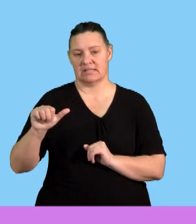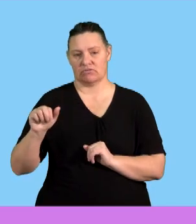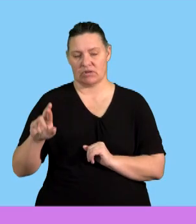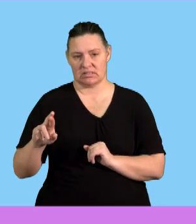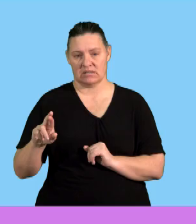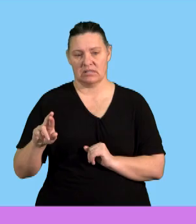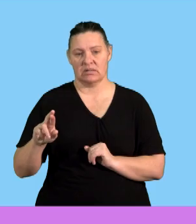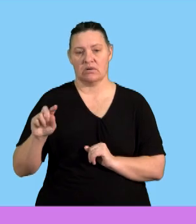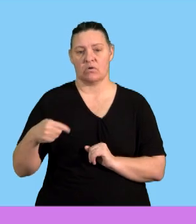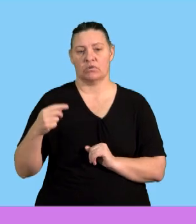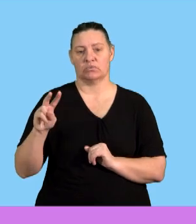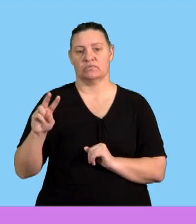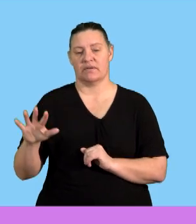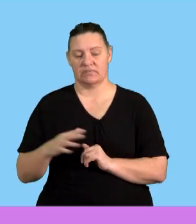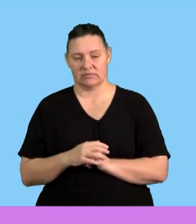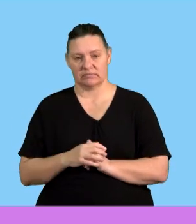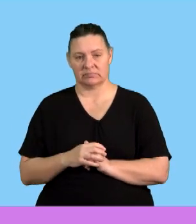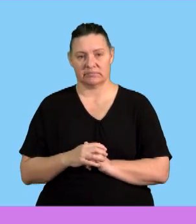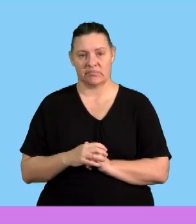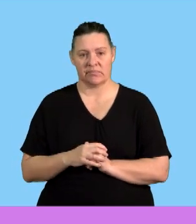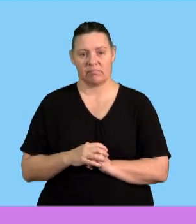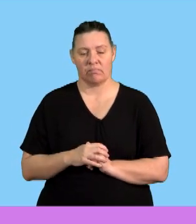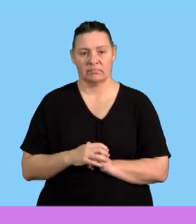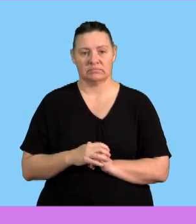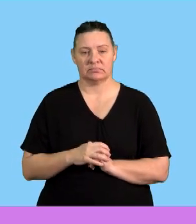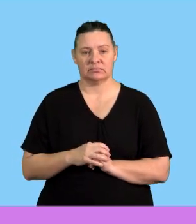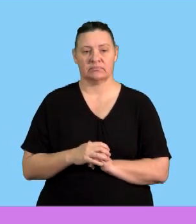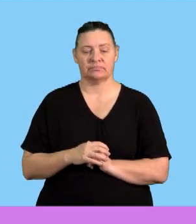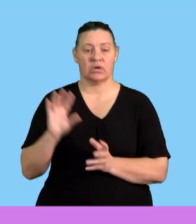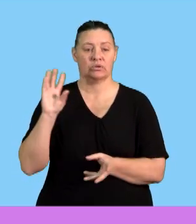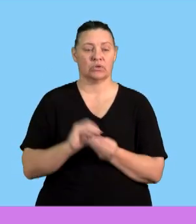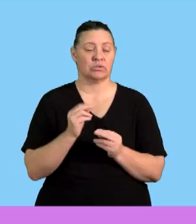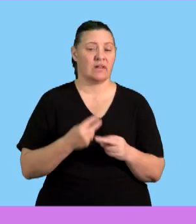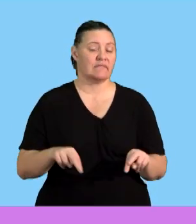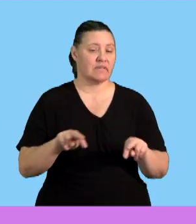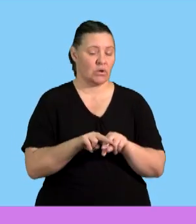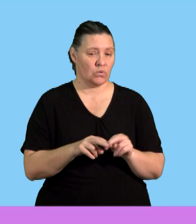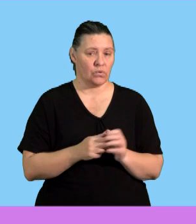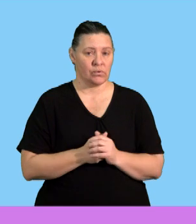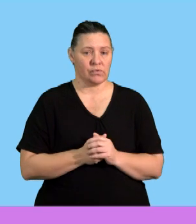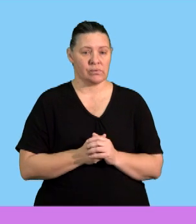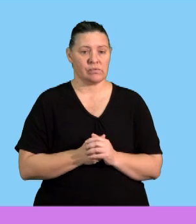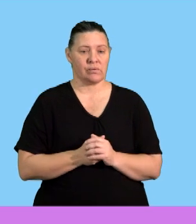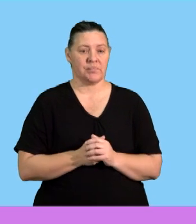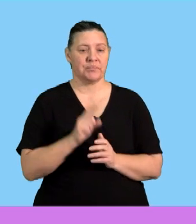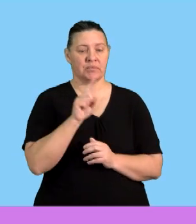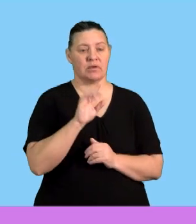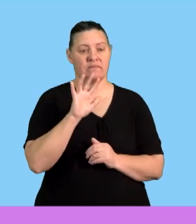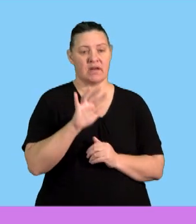16,256 Rand, 25. So the total value is going to be